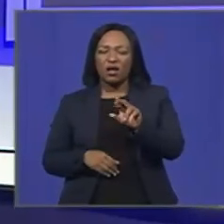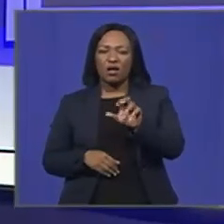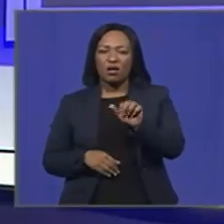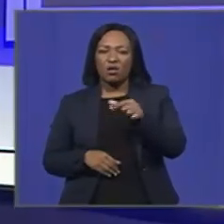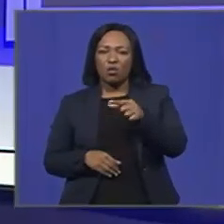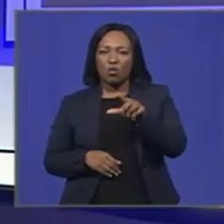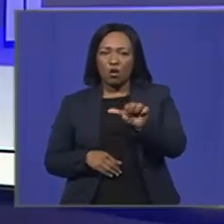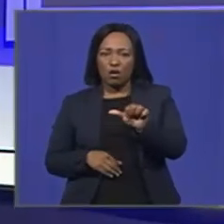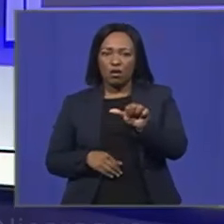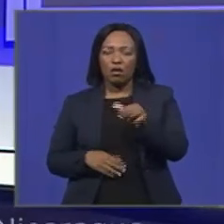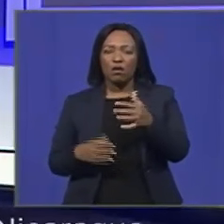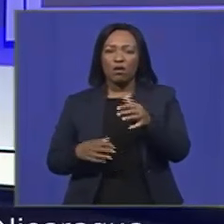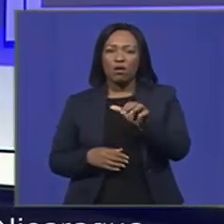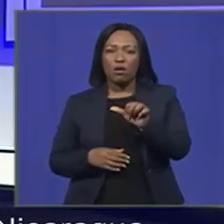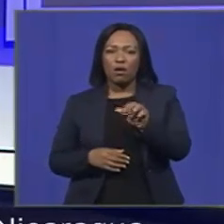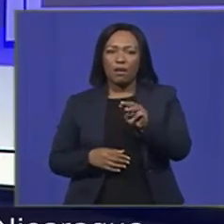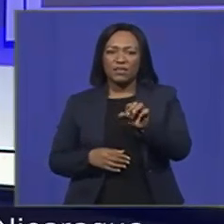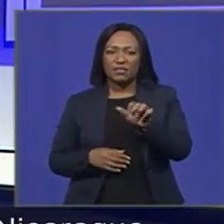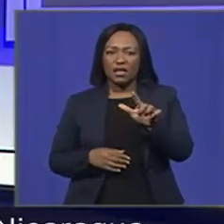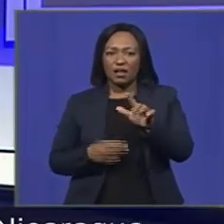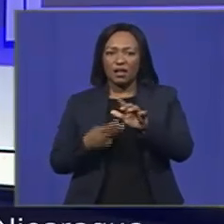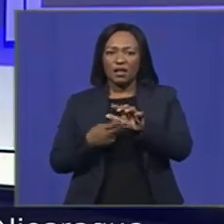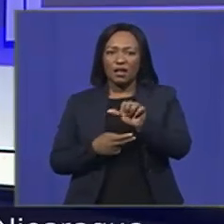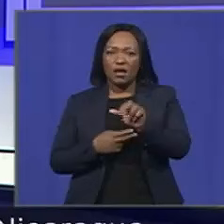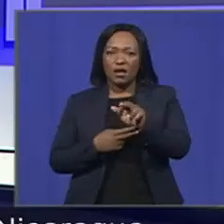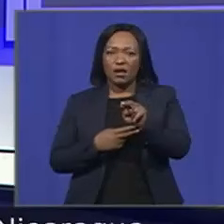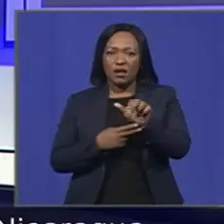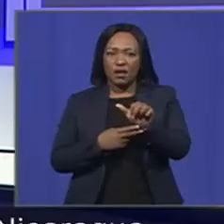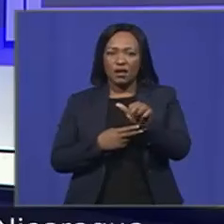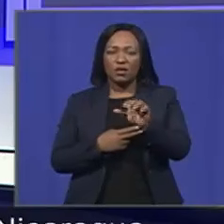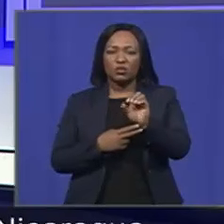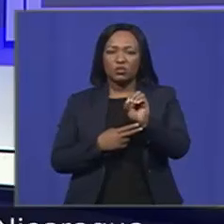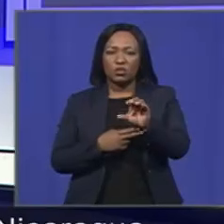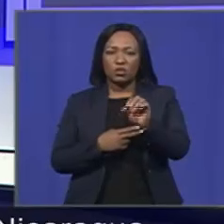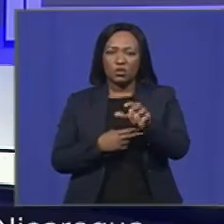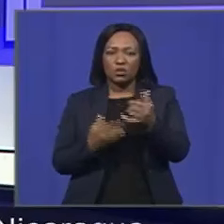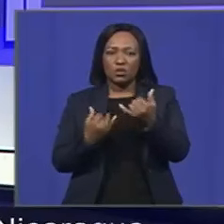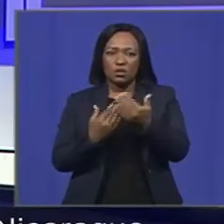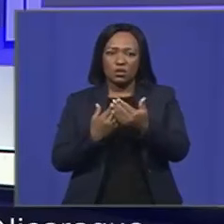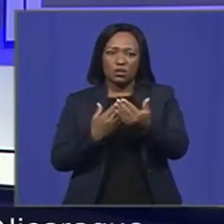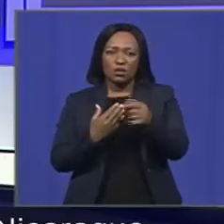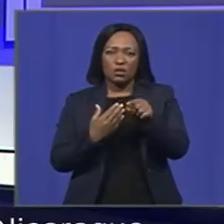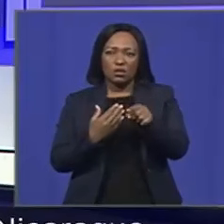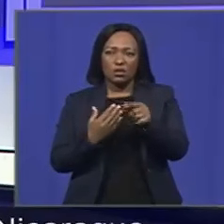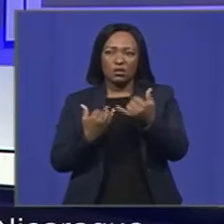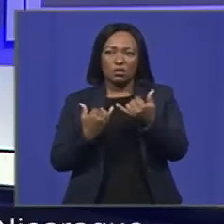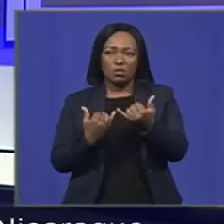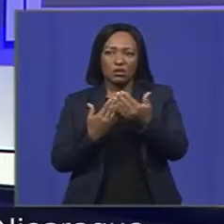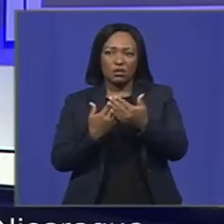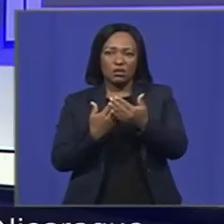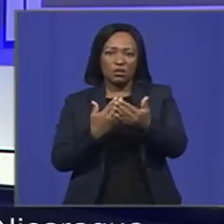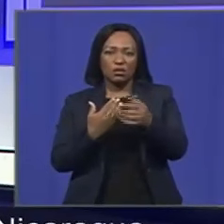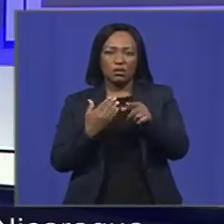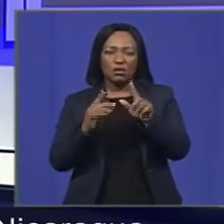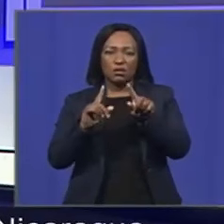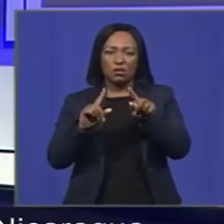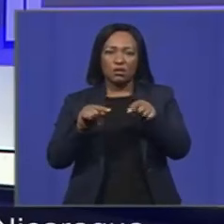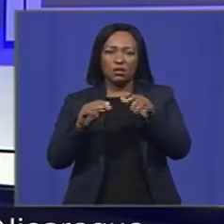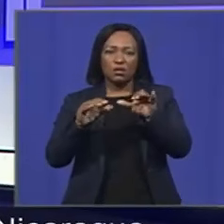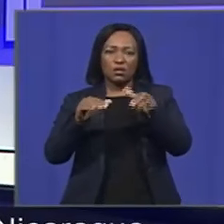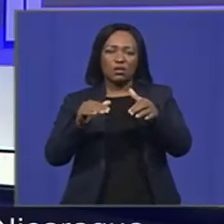Nicaragua kwa Amsterdam kwa Soweto. Se ke engwe ya maiteko a ipaakanyo pele setlhopha se bololela